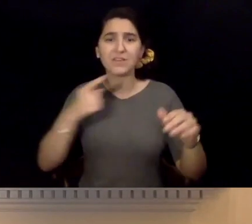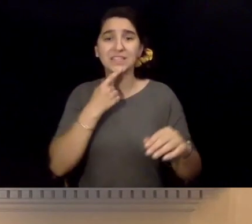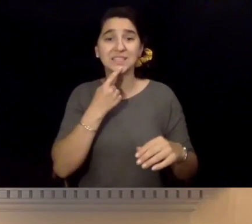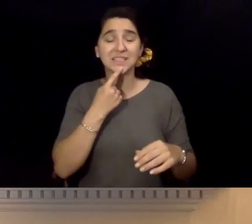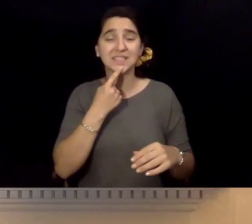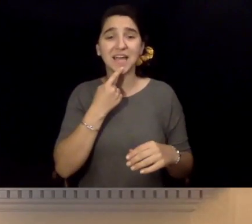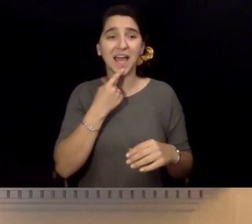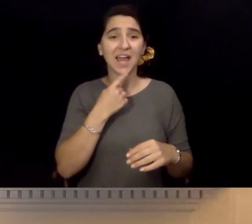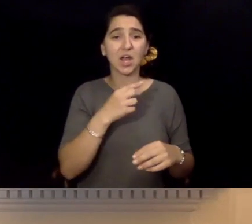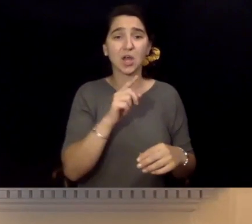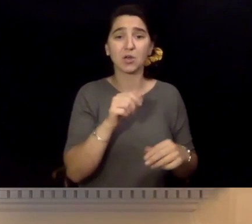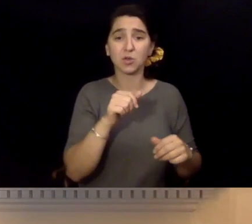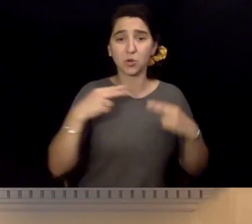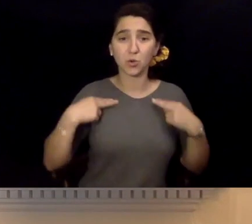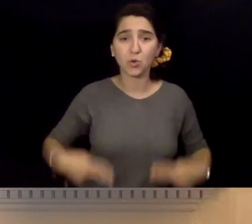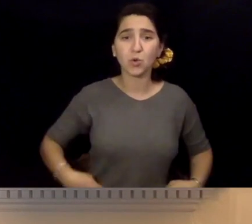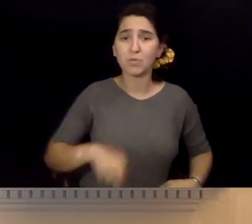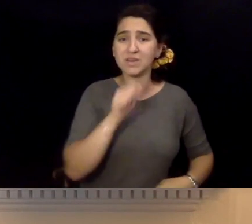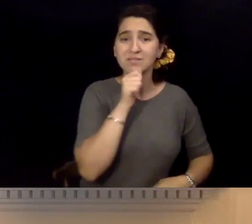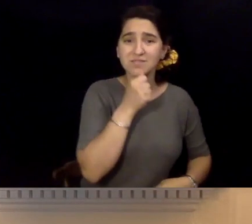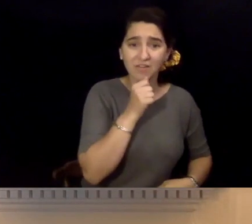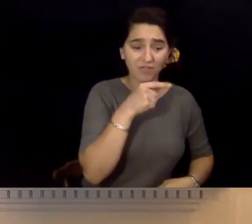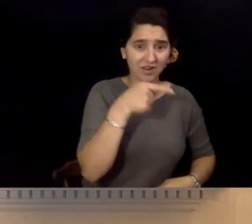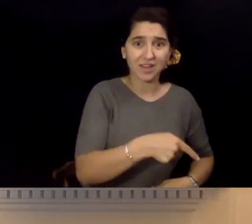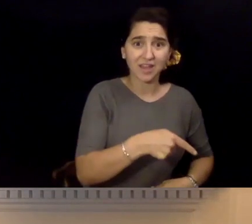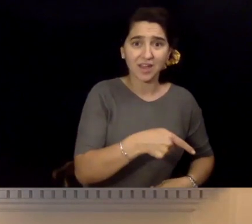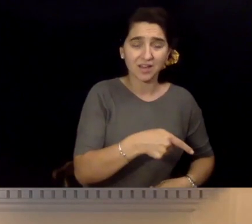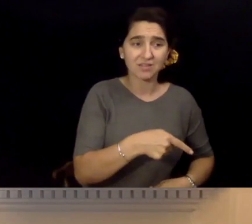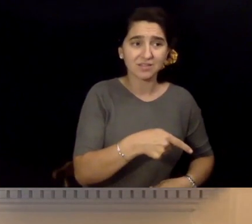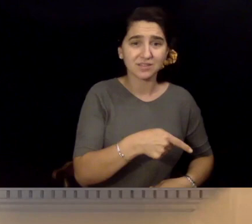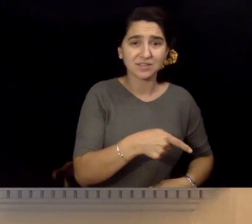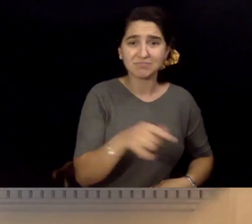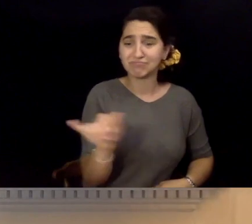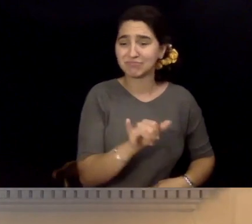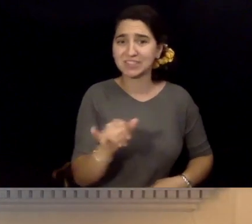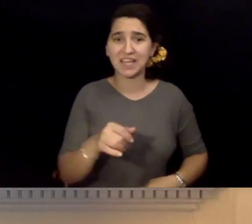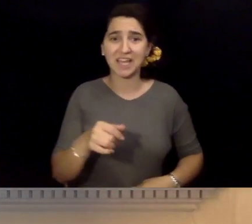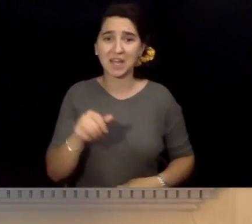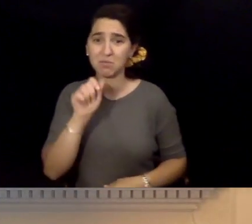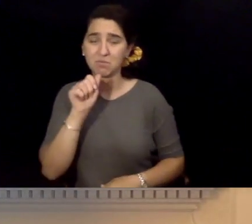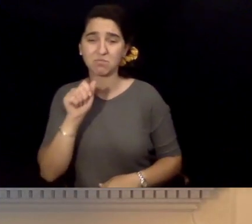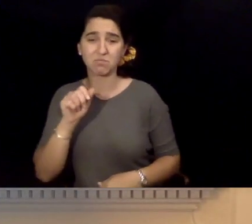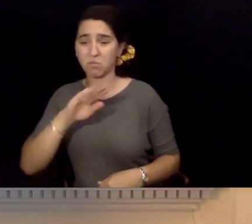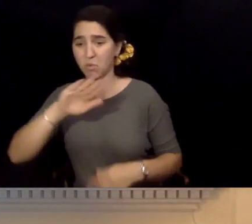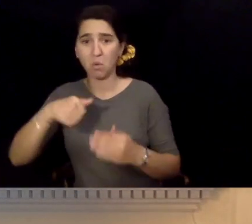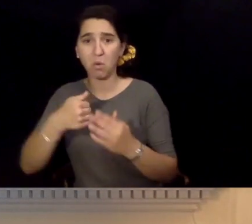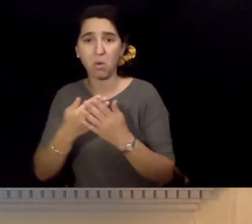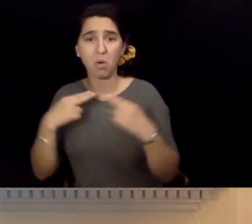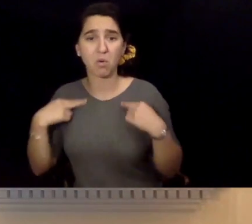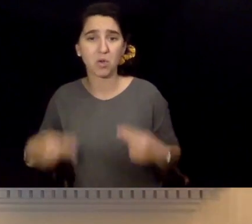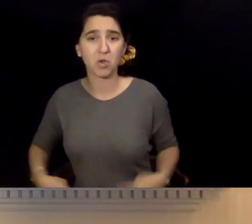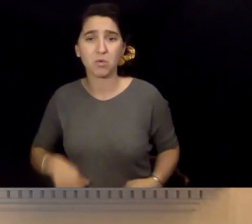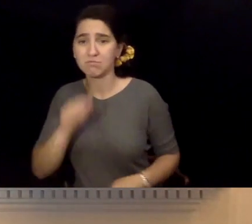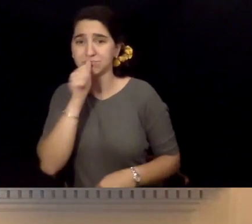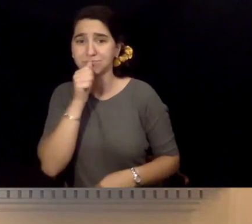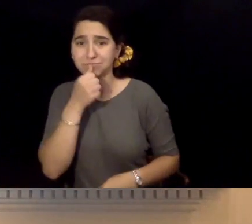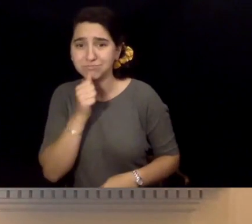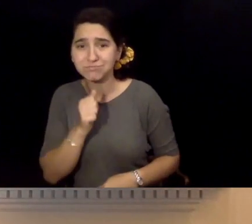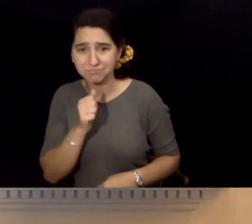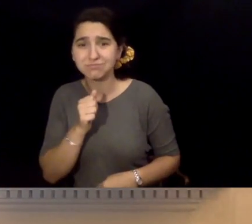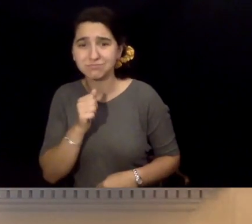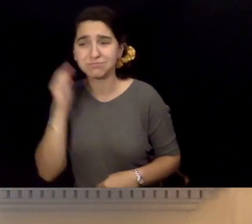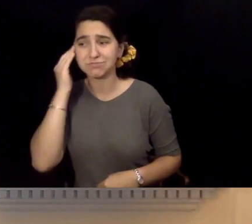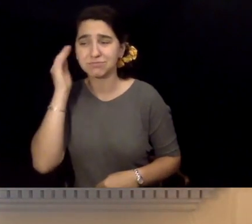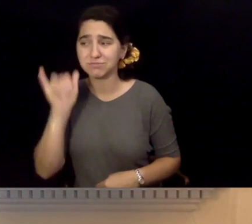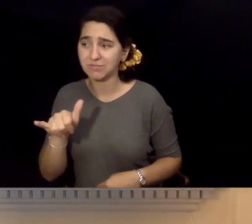people everywhere. We raise our hands to you knowing that the work is ours to do, because these are your images